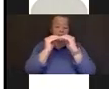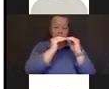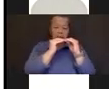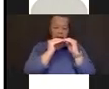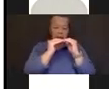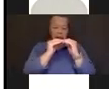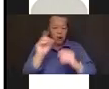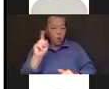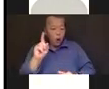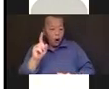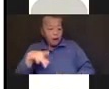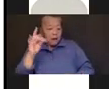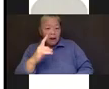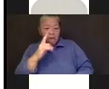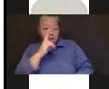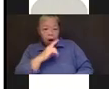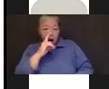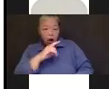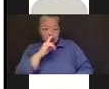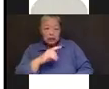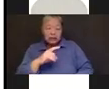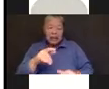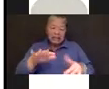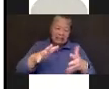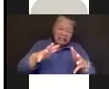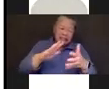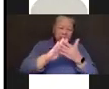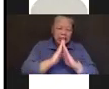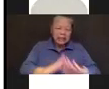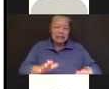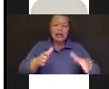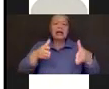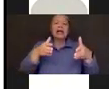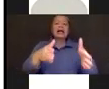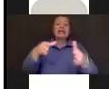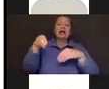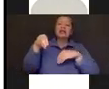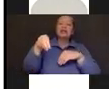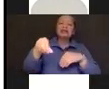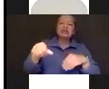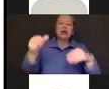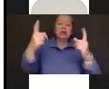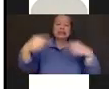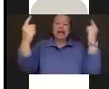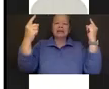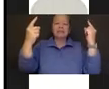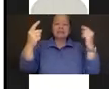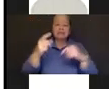Where there is false and untenable peace, let us sow dissent. Where there